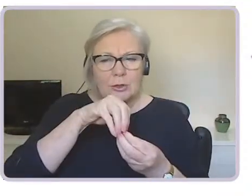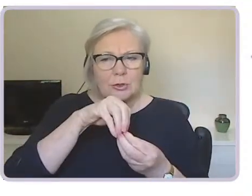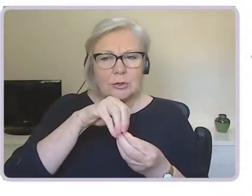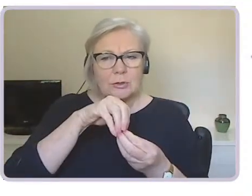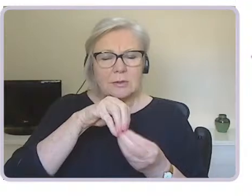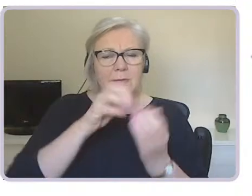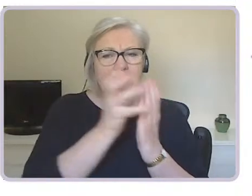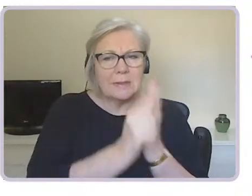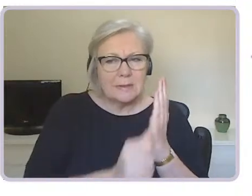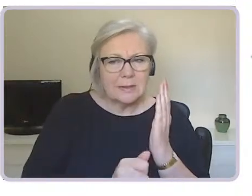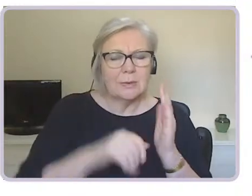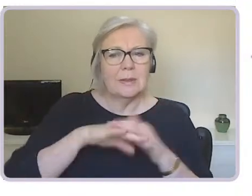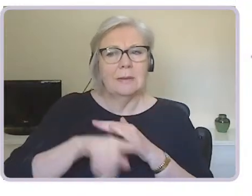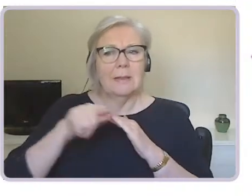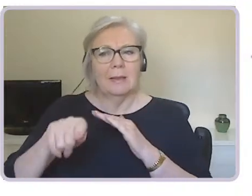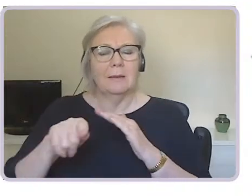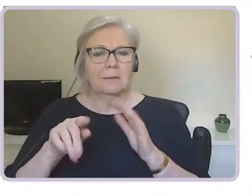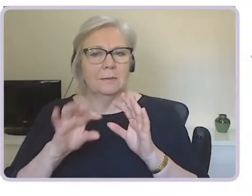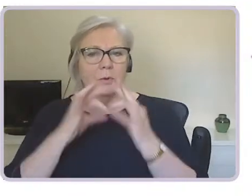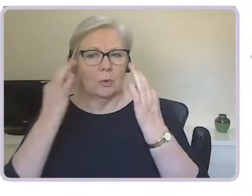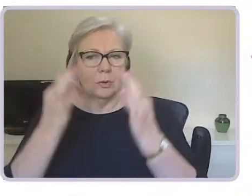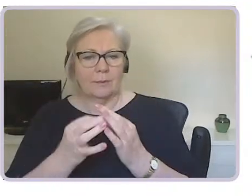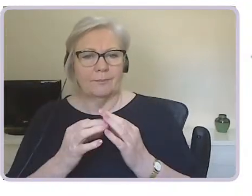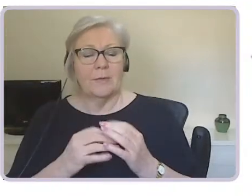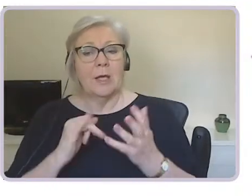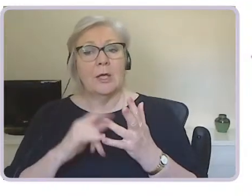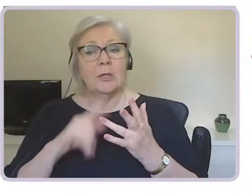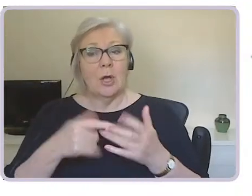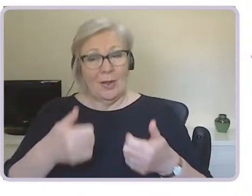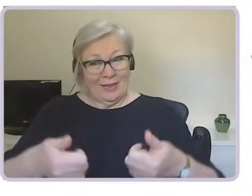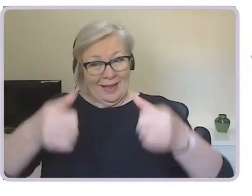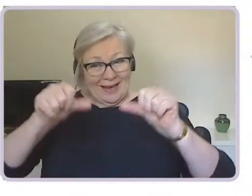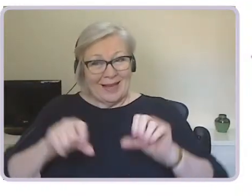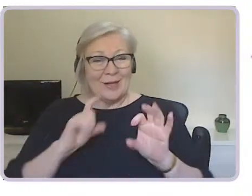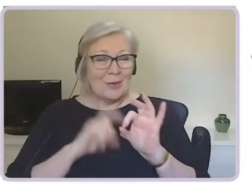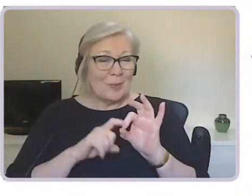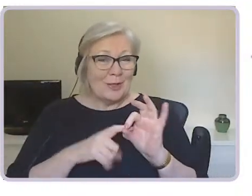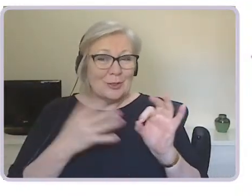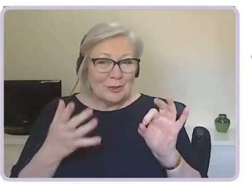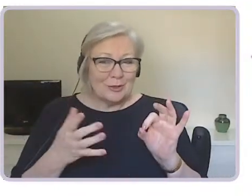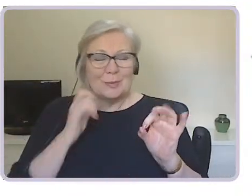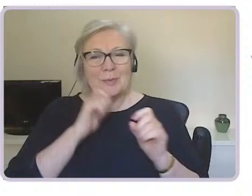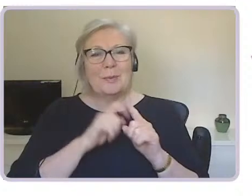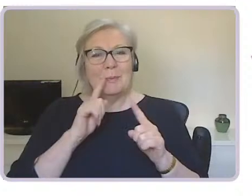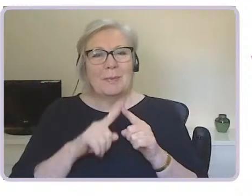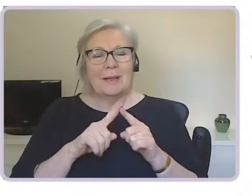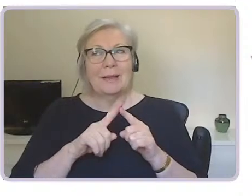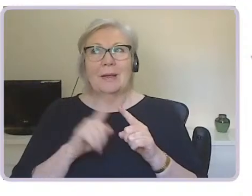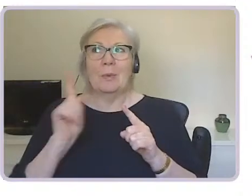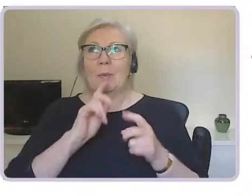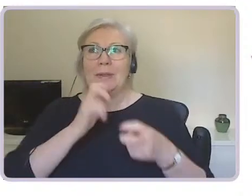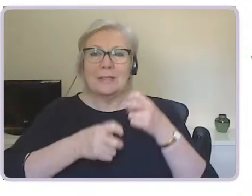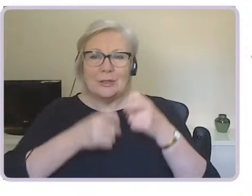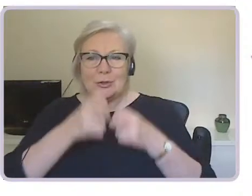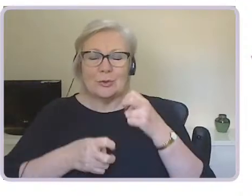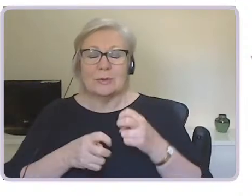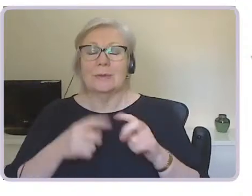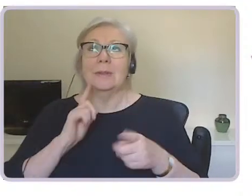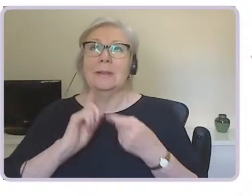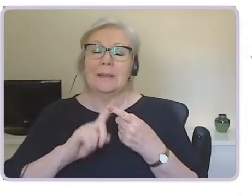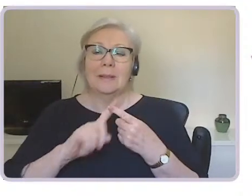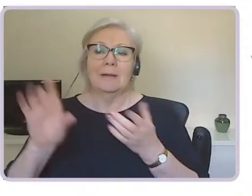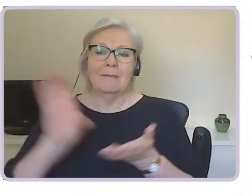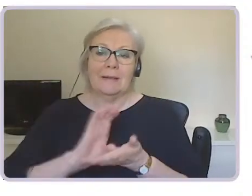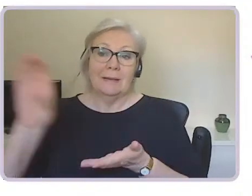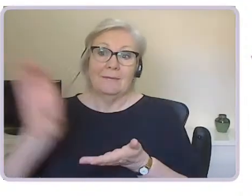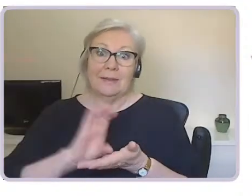organization. Now, the next logical question might be the other issues surrounding that, continuing the funding and keeping those supports going